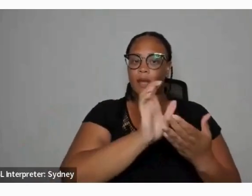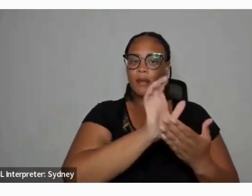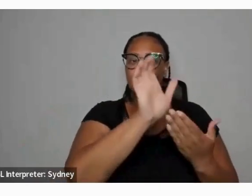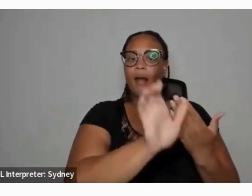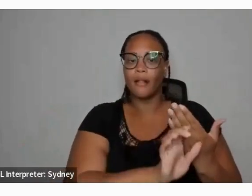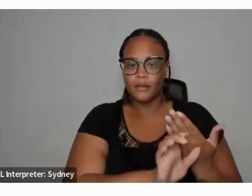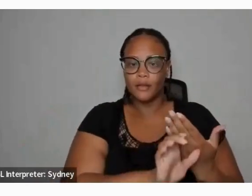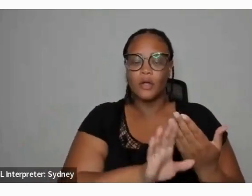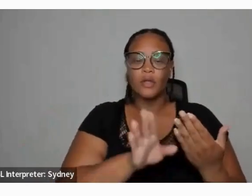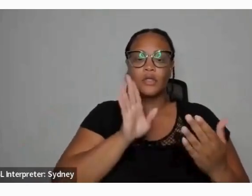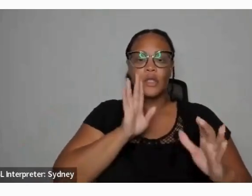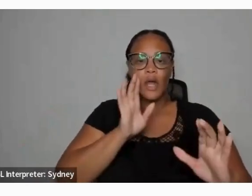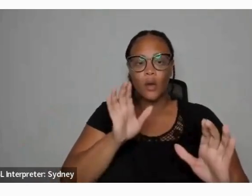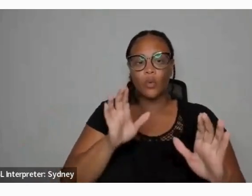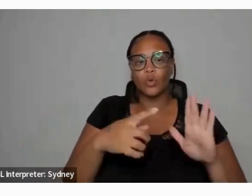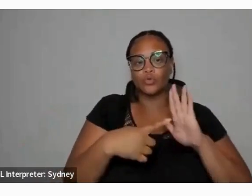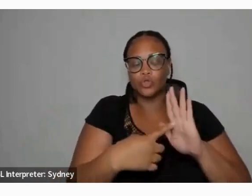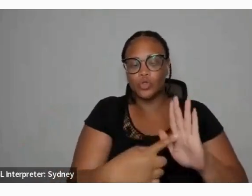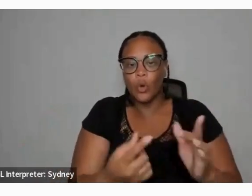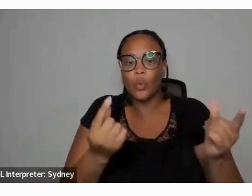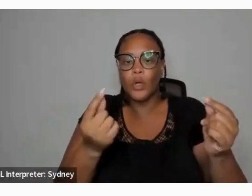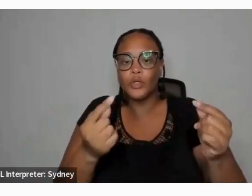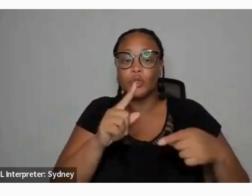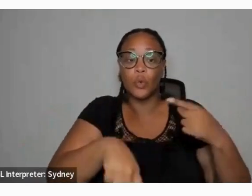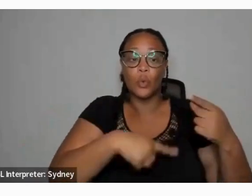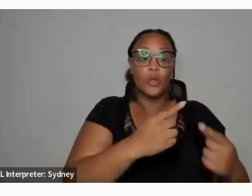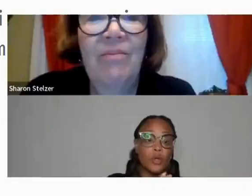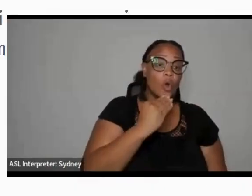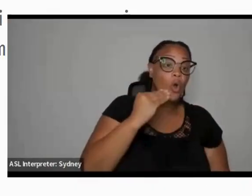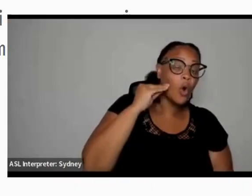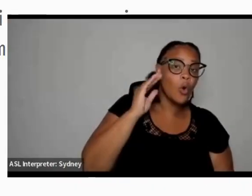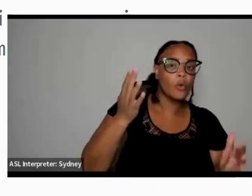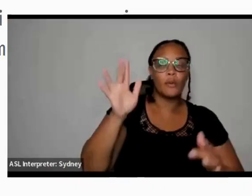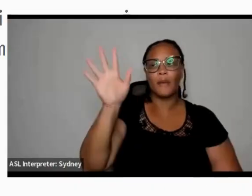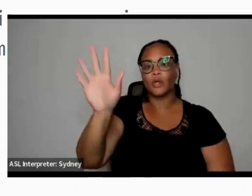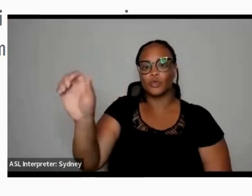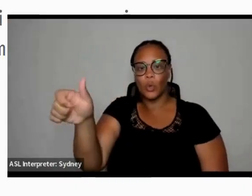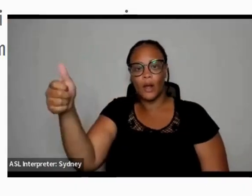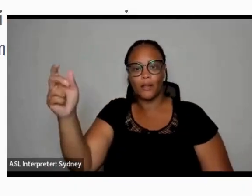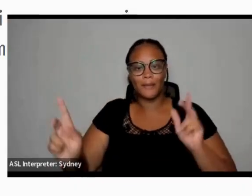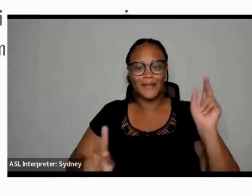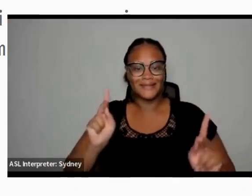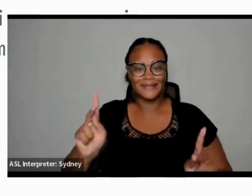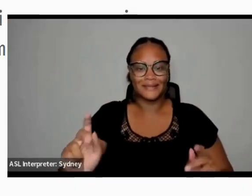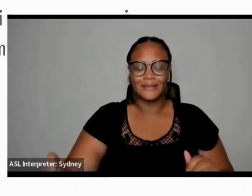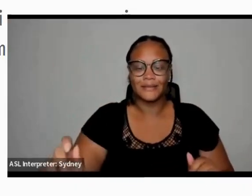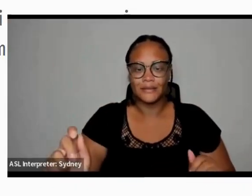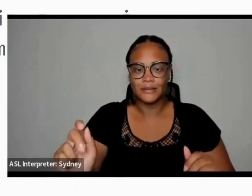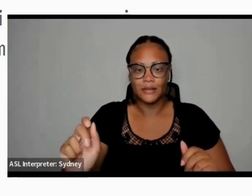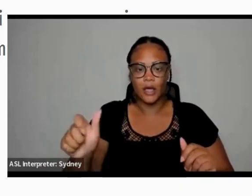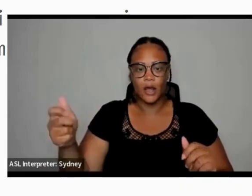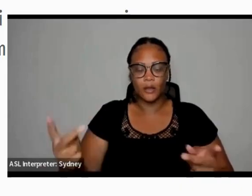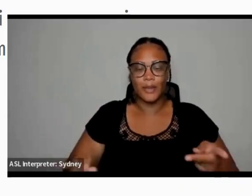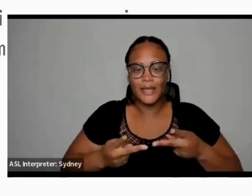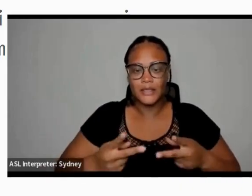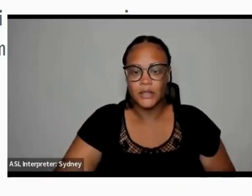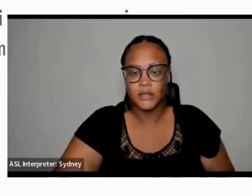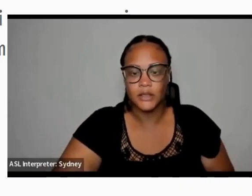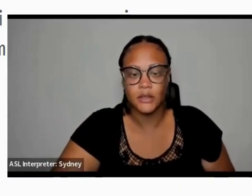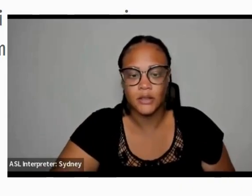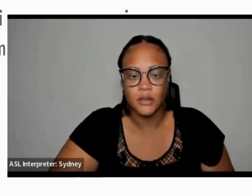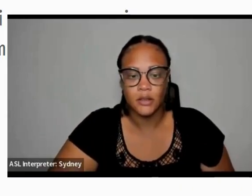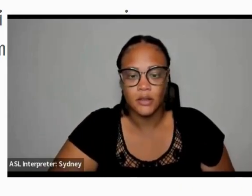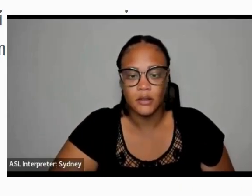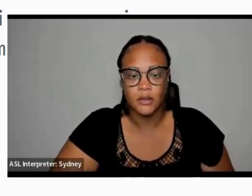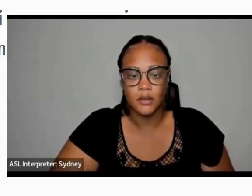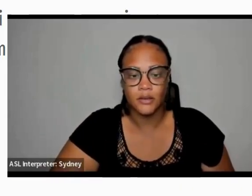home versus elsewhere. So to do this, you could simply take a calendar,